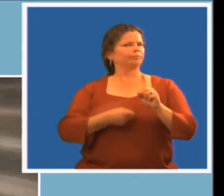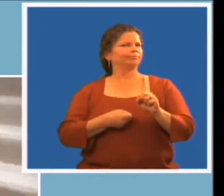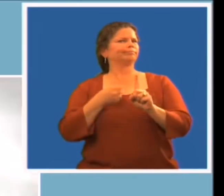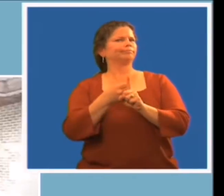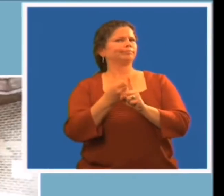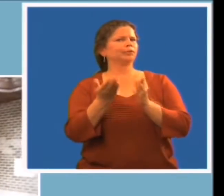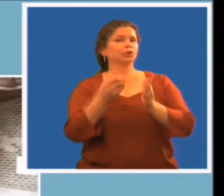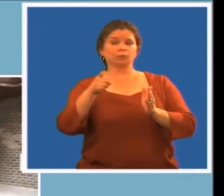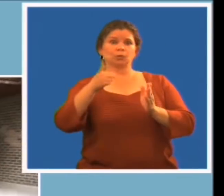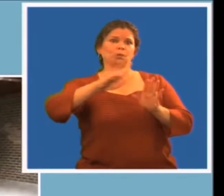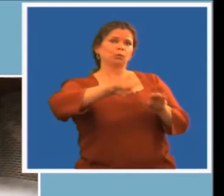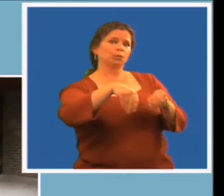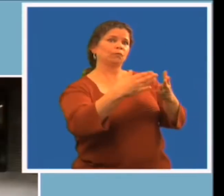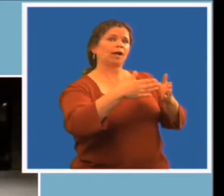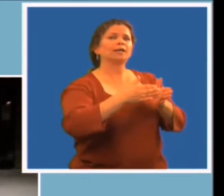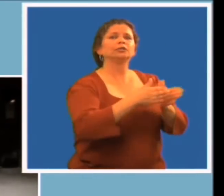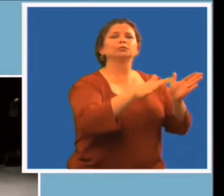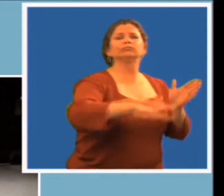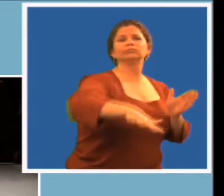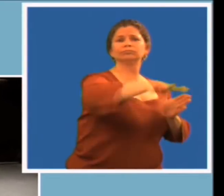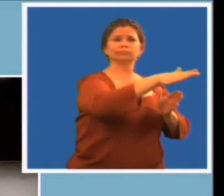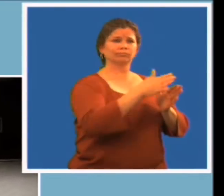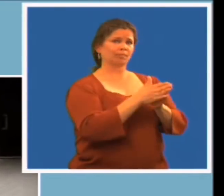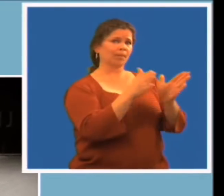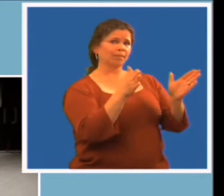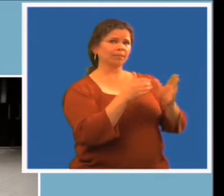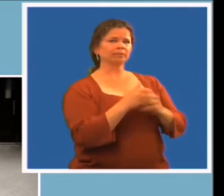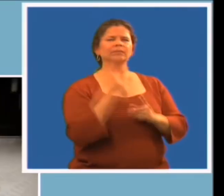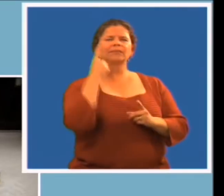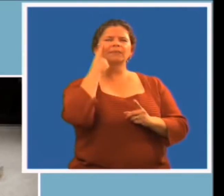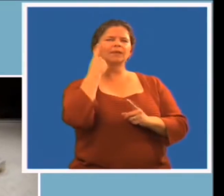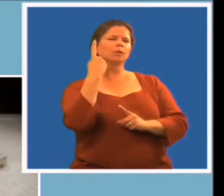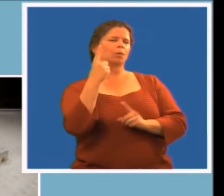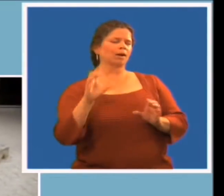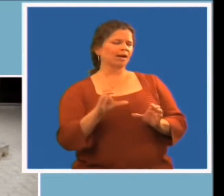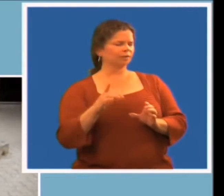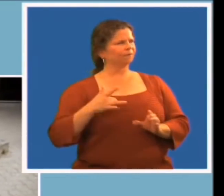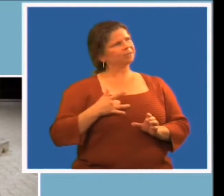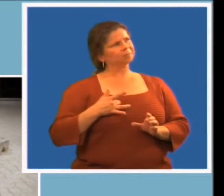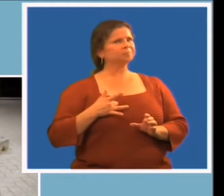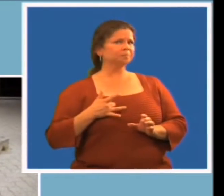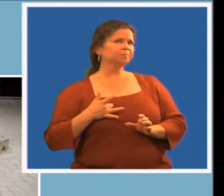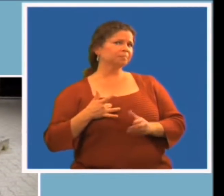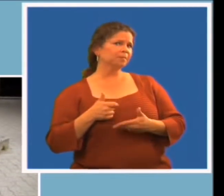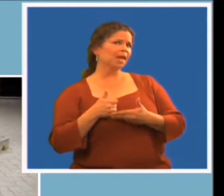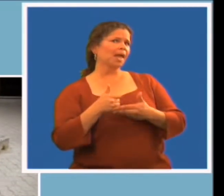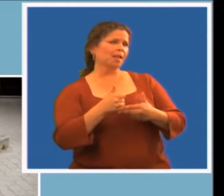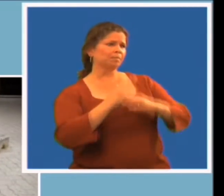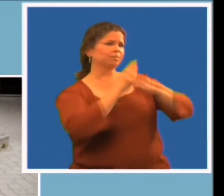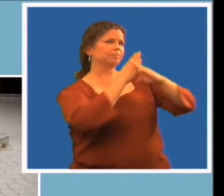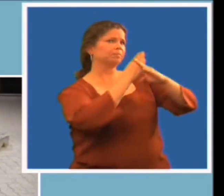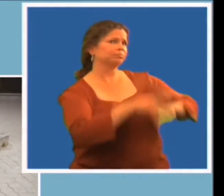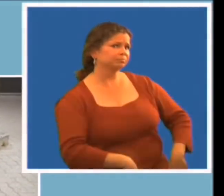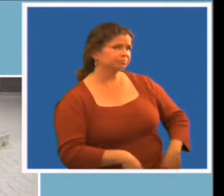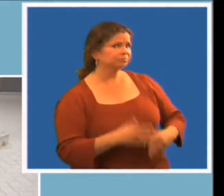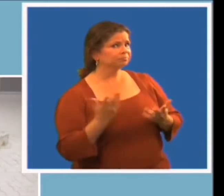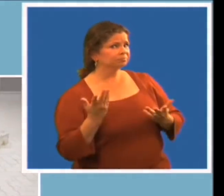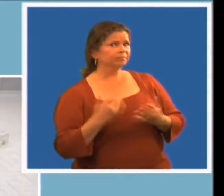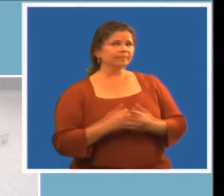public. Think about one immediate action you could take that would remove a barrier.